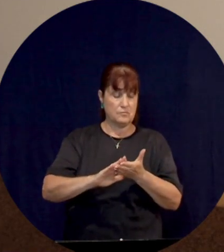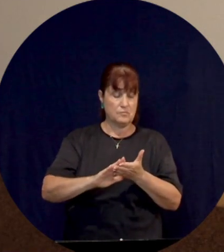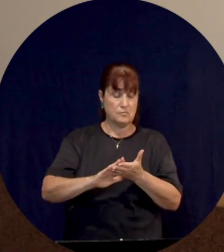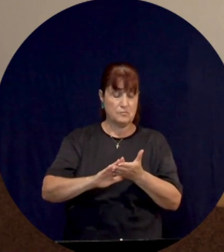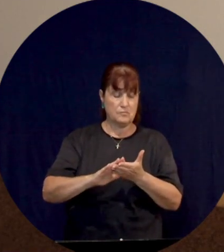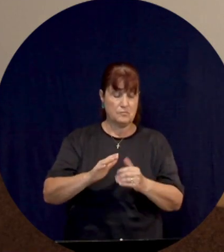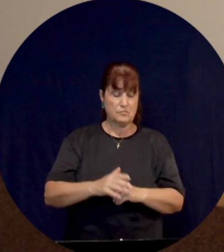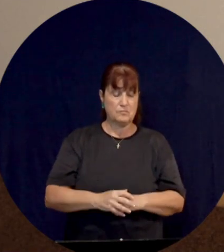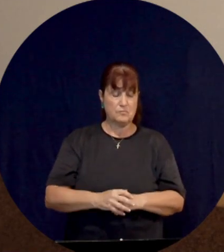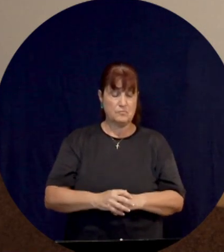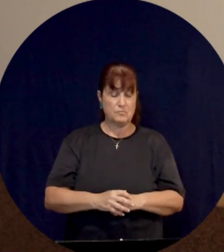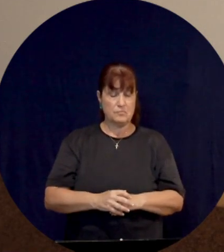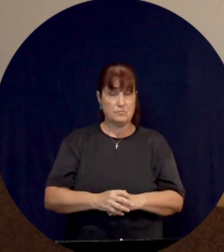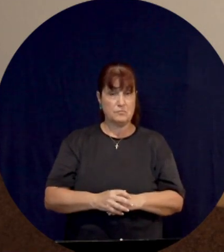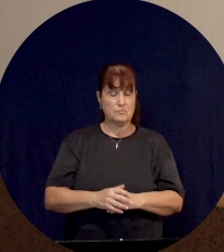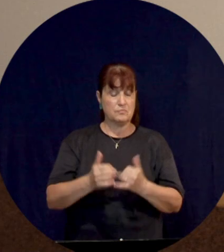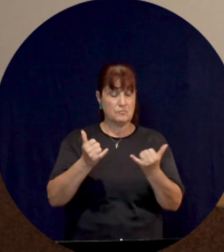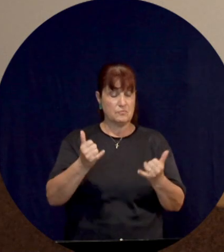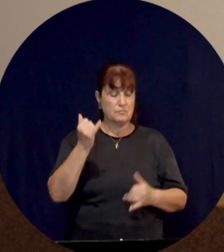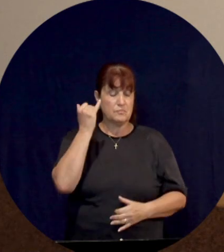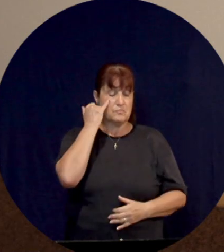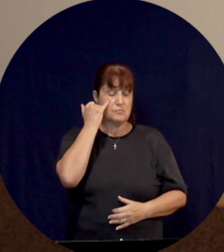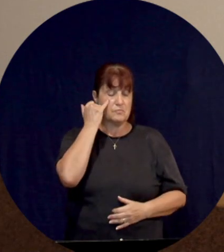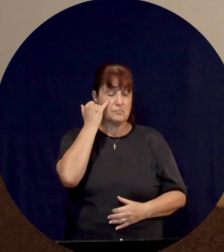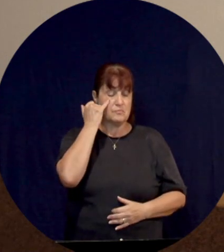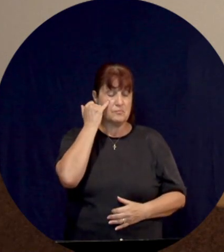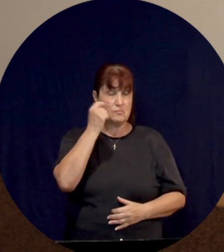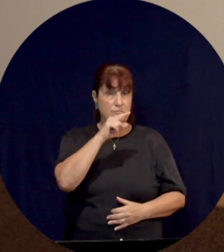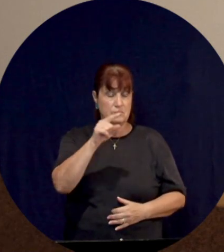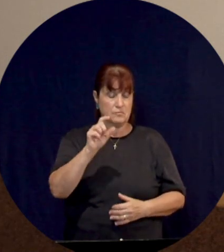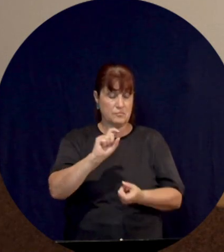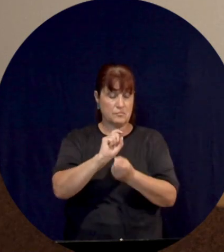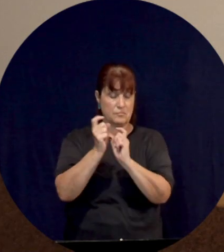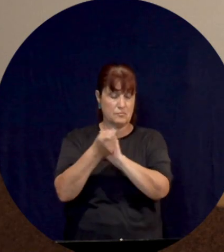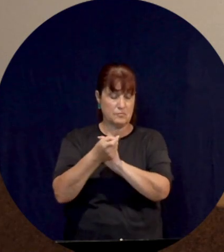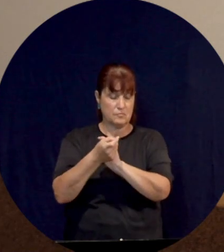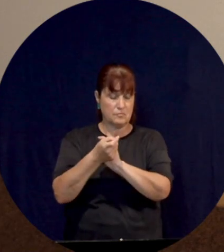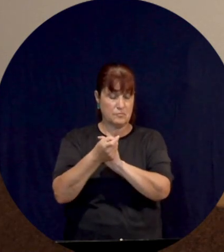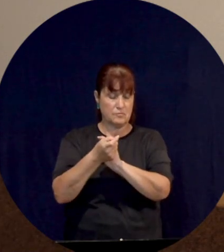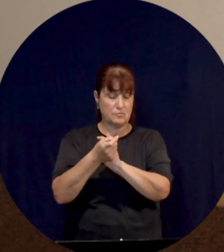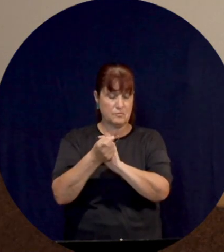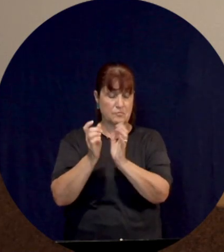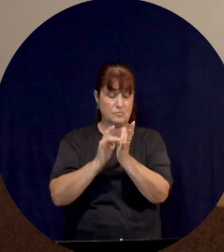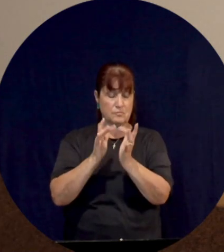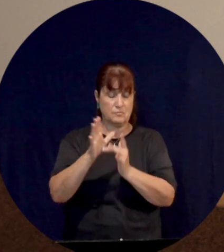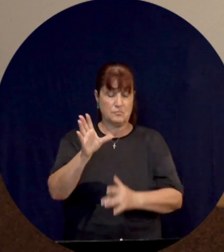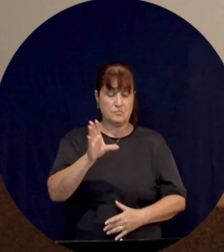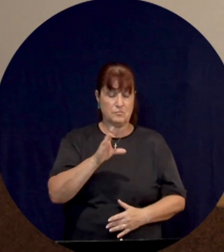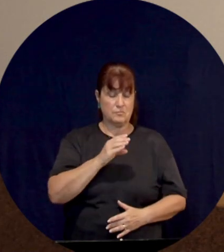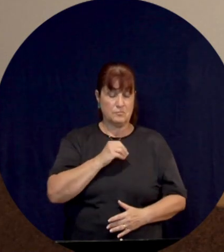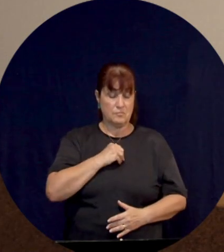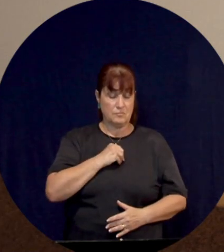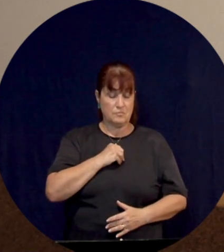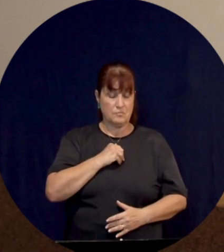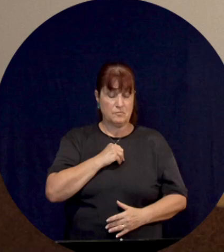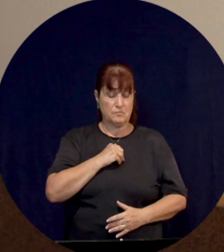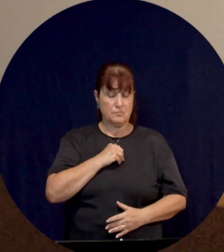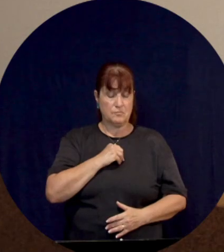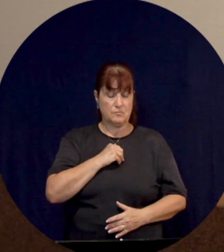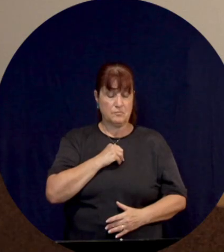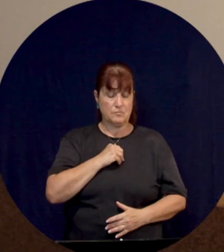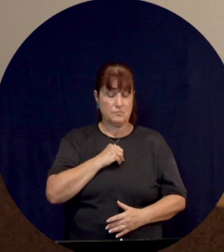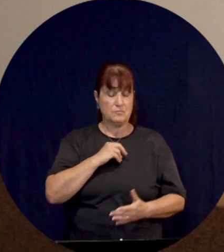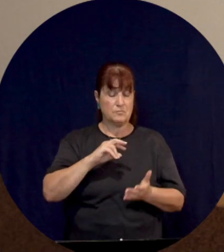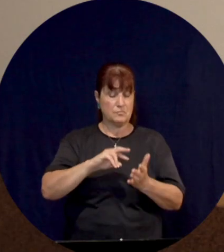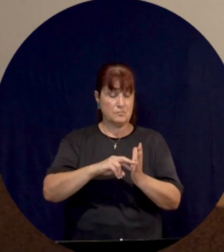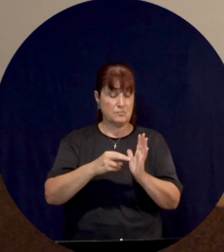dead? For the gifts and the call of God are irrevocable. Just as